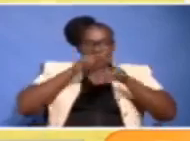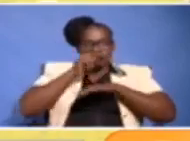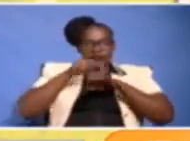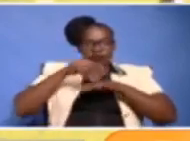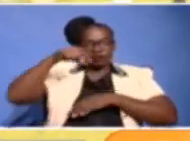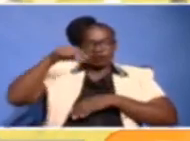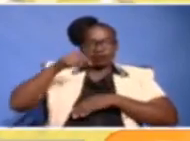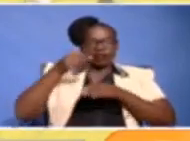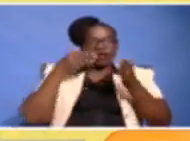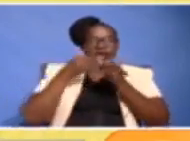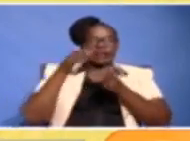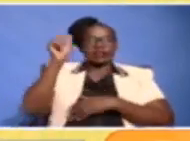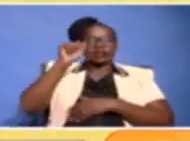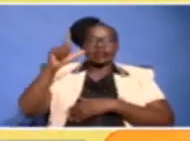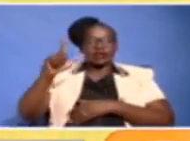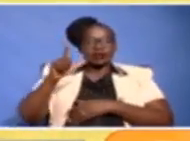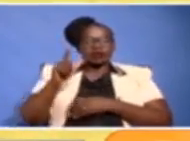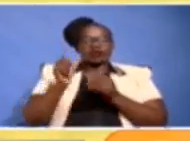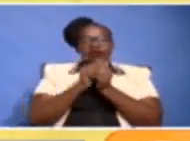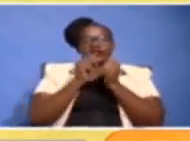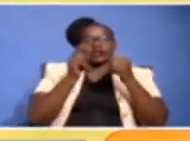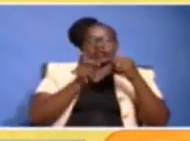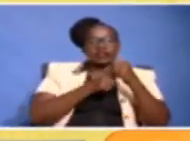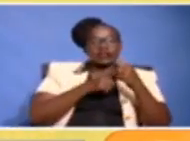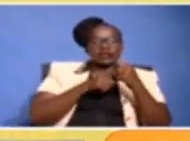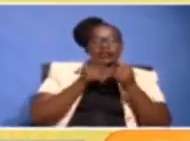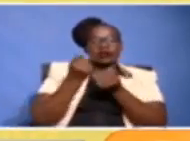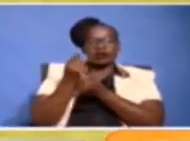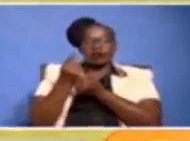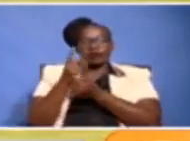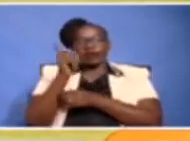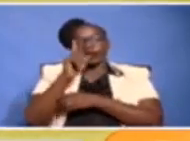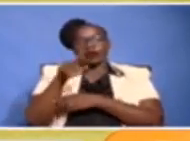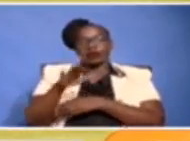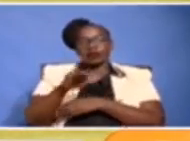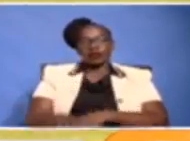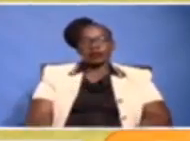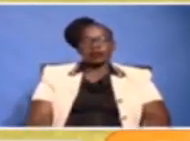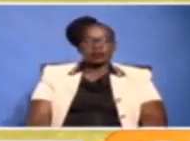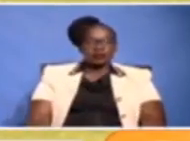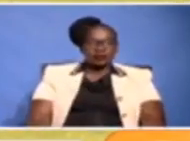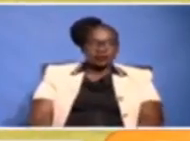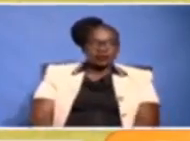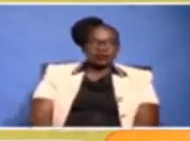in the 2019 Cup of Nations qualifiers against Sierra Leone on the 16th of November in Nairobi.